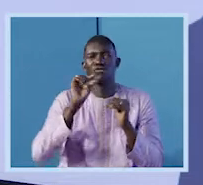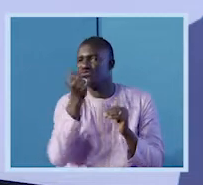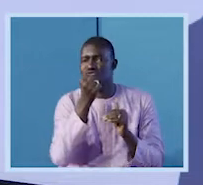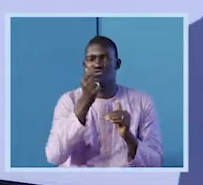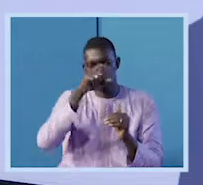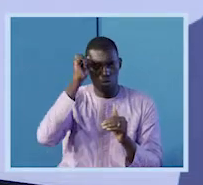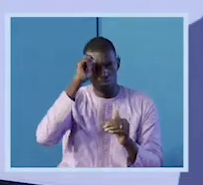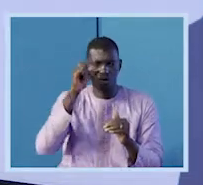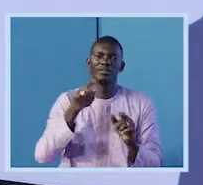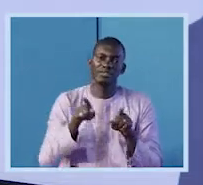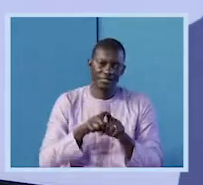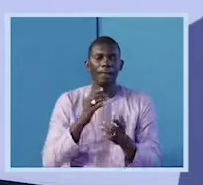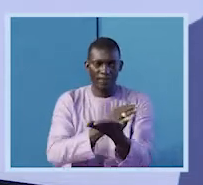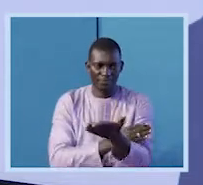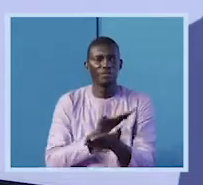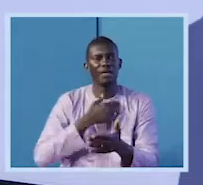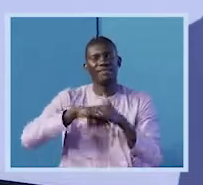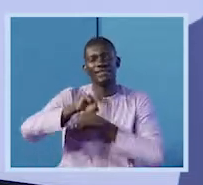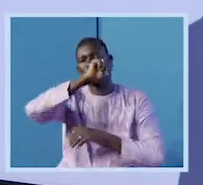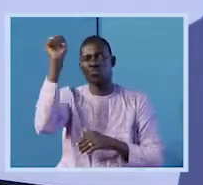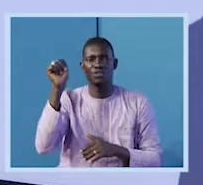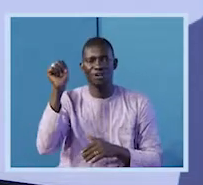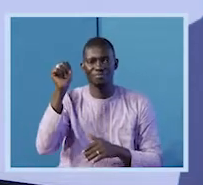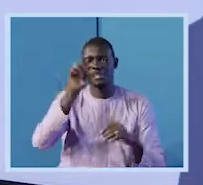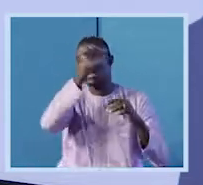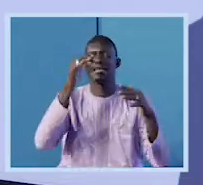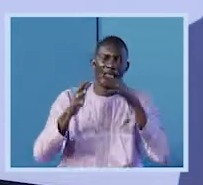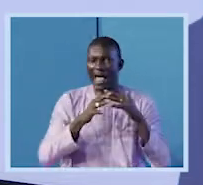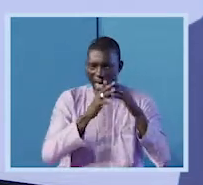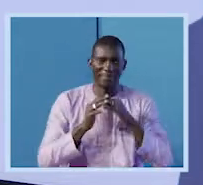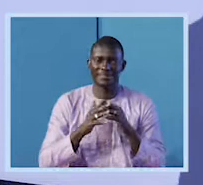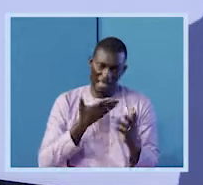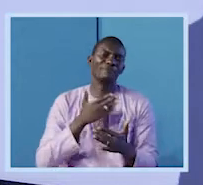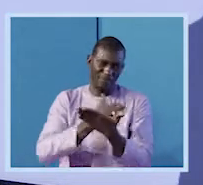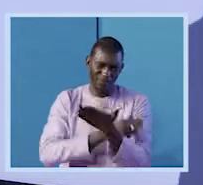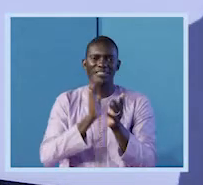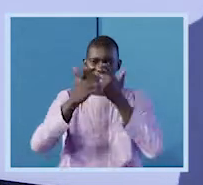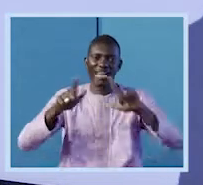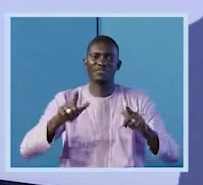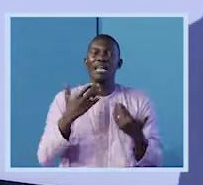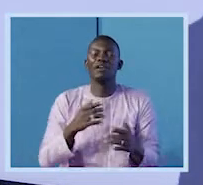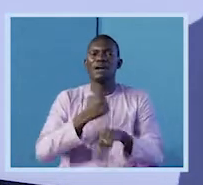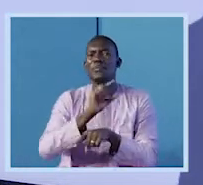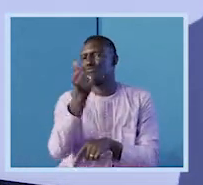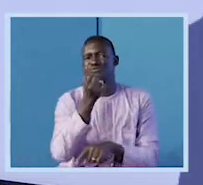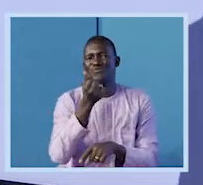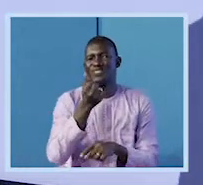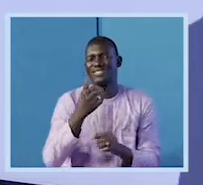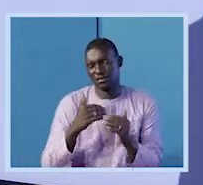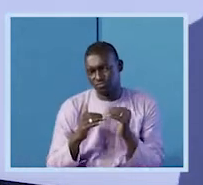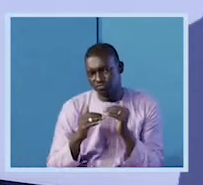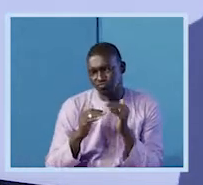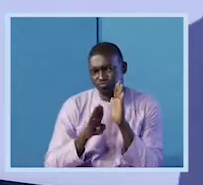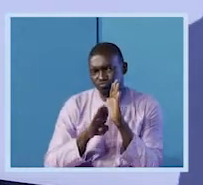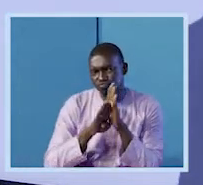it before here. Before, we have it in the West, in Europe and America. Yeah. So in the Gambia, it's an emerging